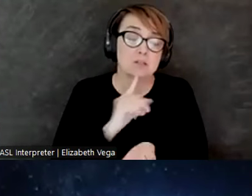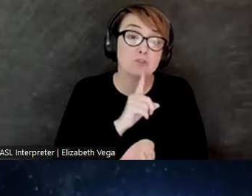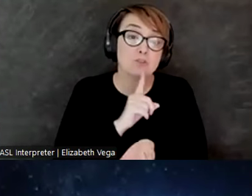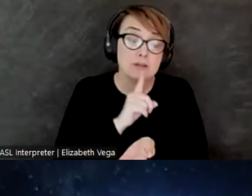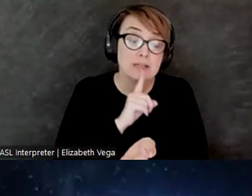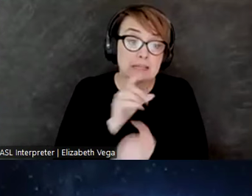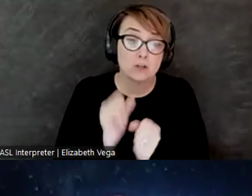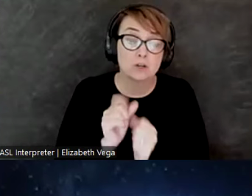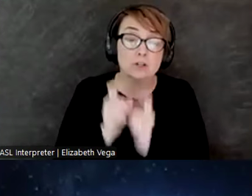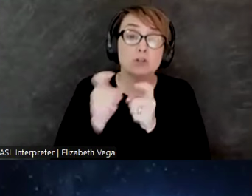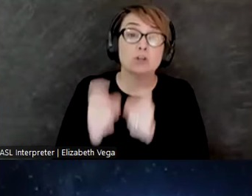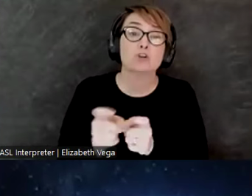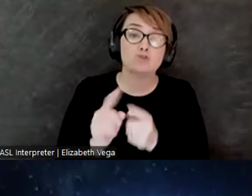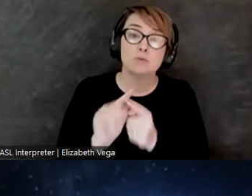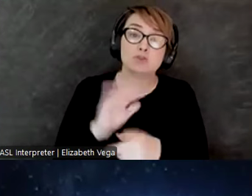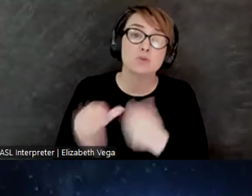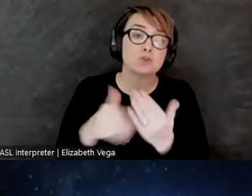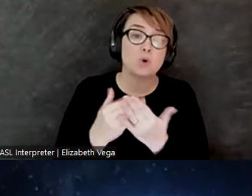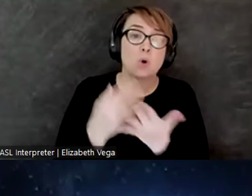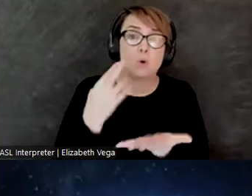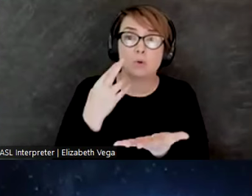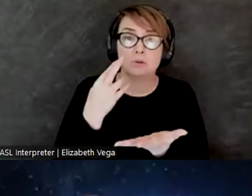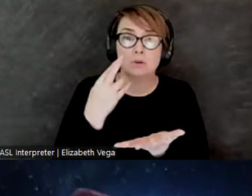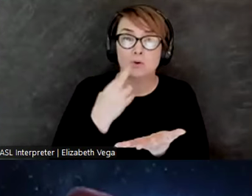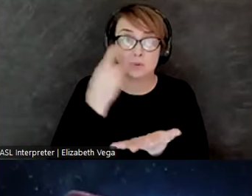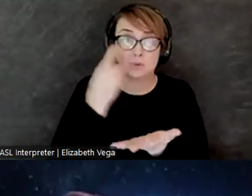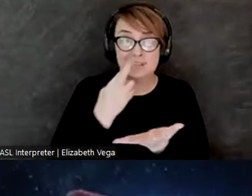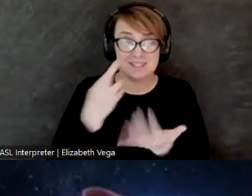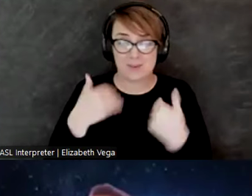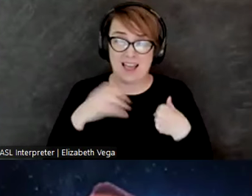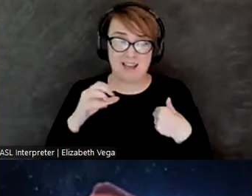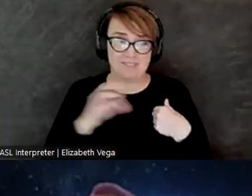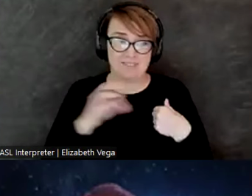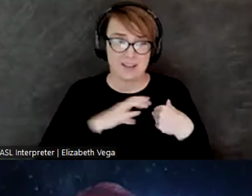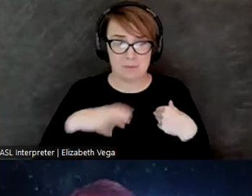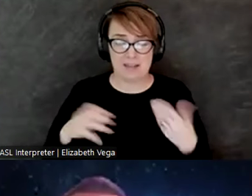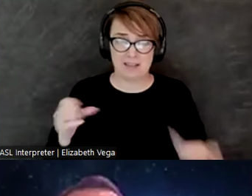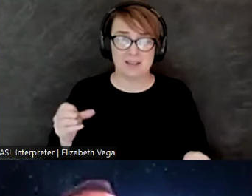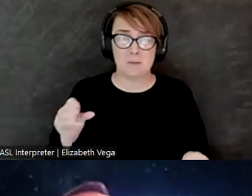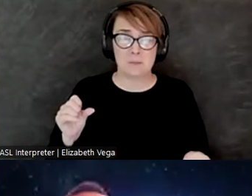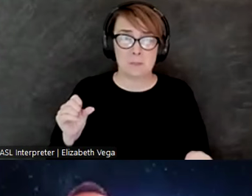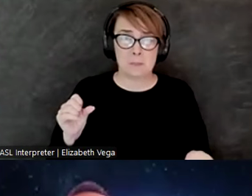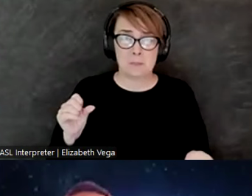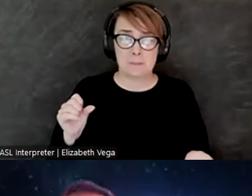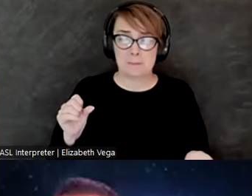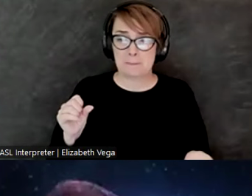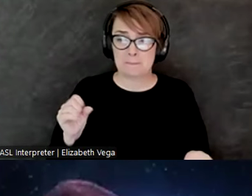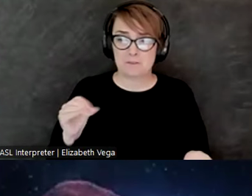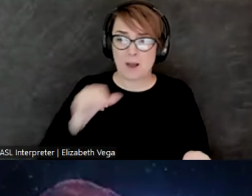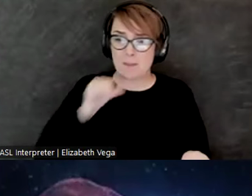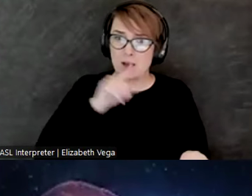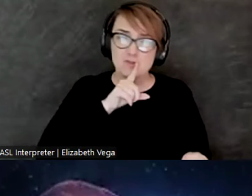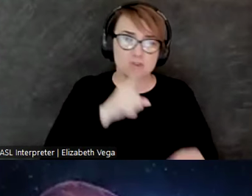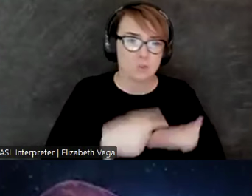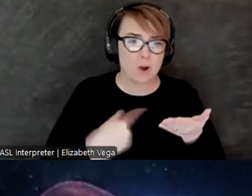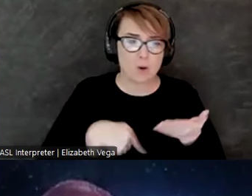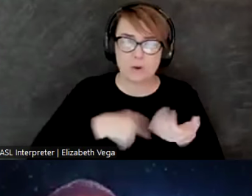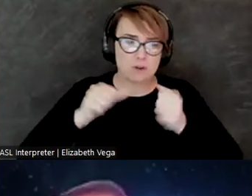contribute to this whole reason this committee even exists? So beyond that, I'm not sure what is it that we're trying to define right